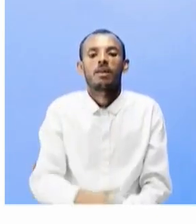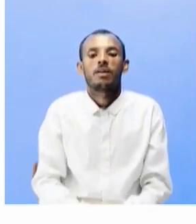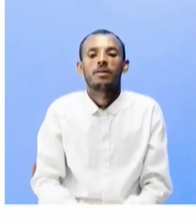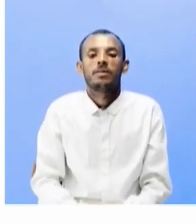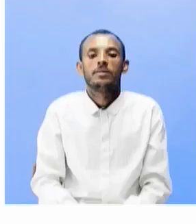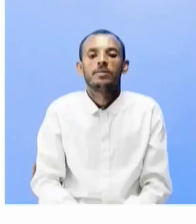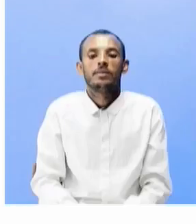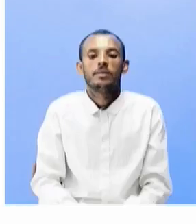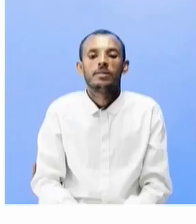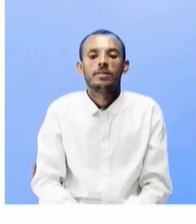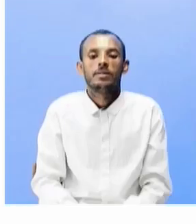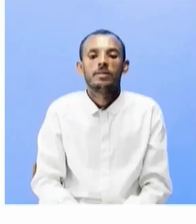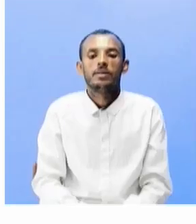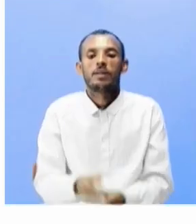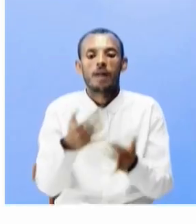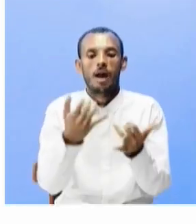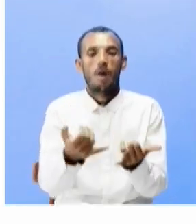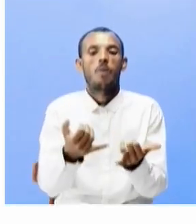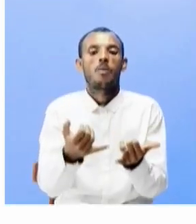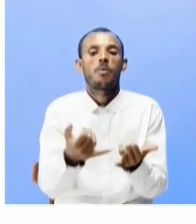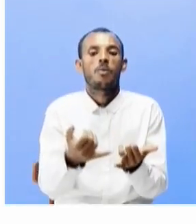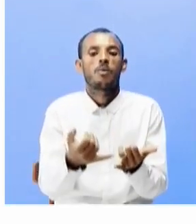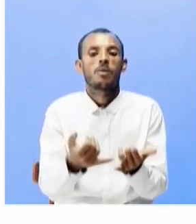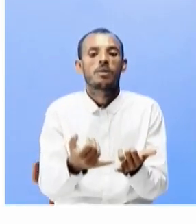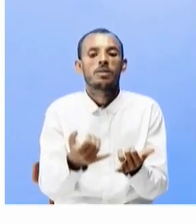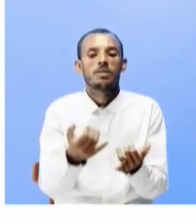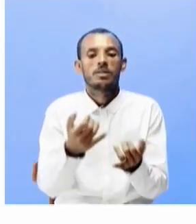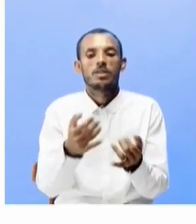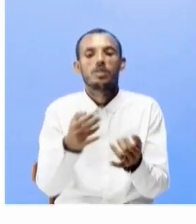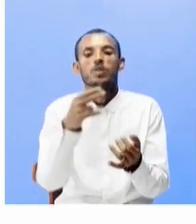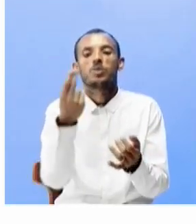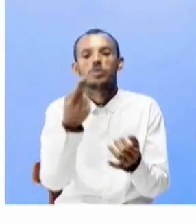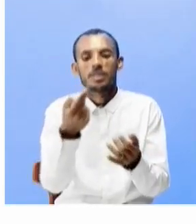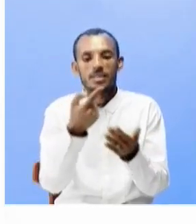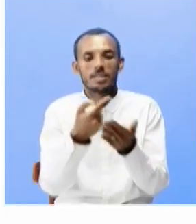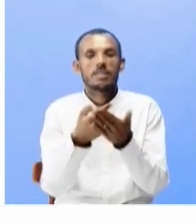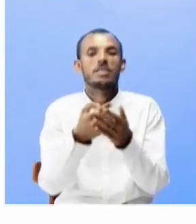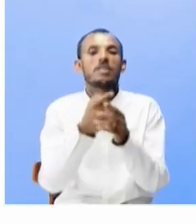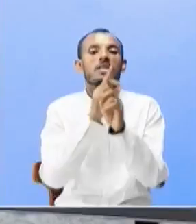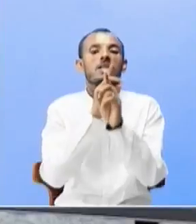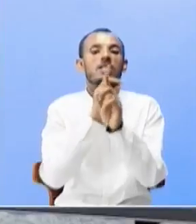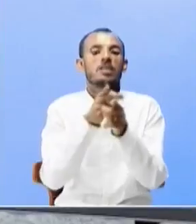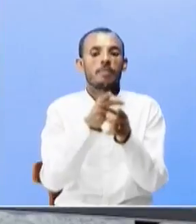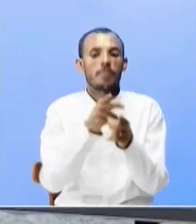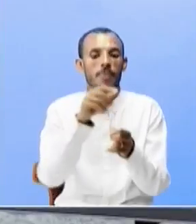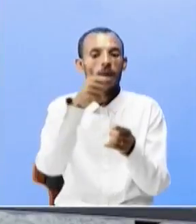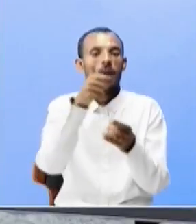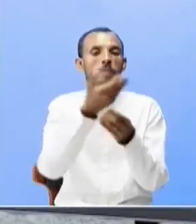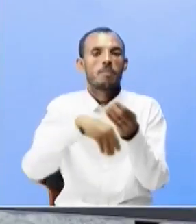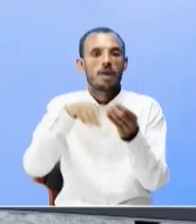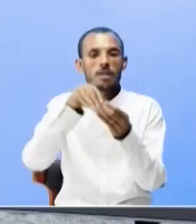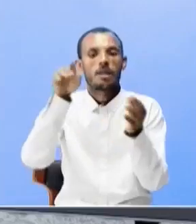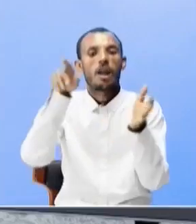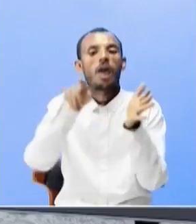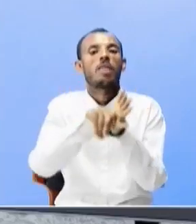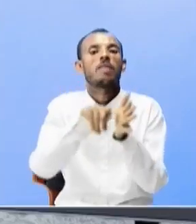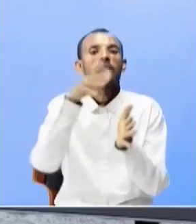Now, after this, let's find the result. 10 plus negative